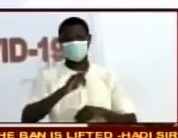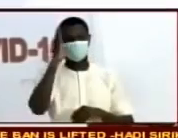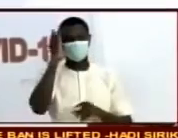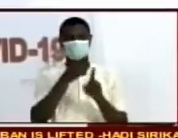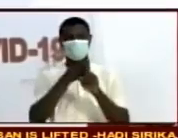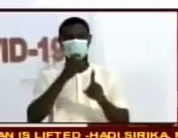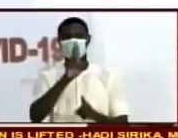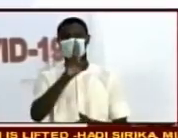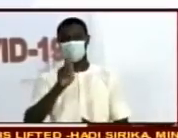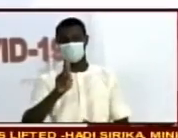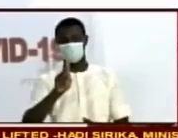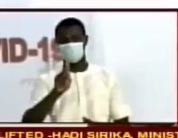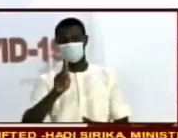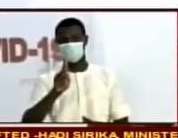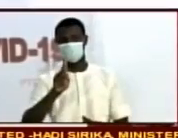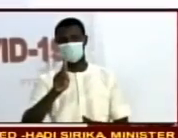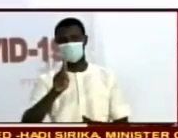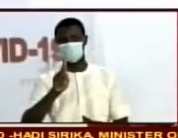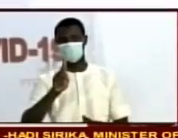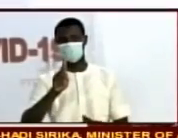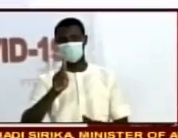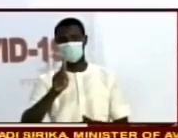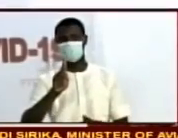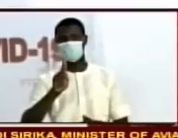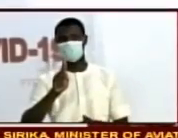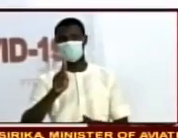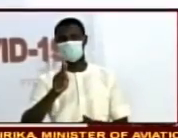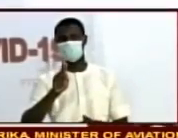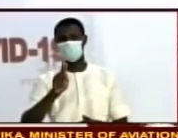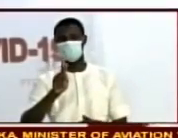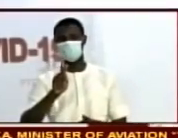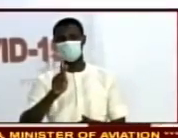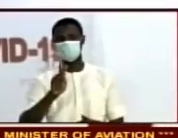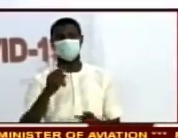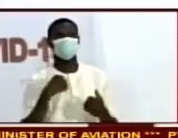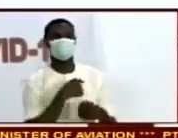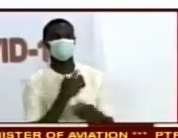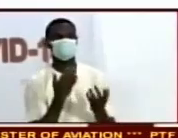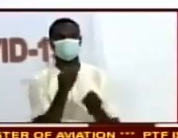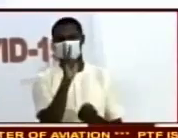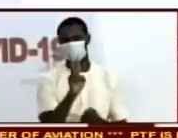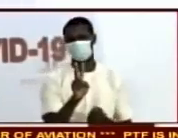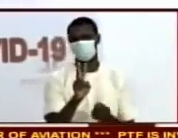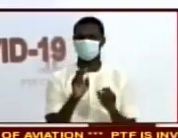UK, and so there are one or two issues we're having there.